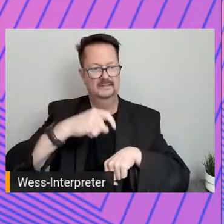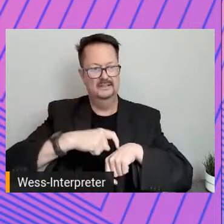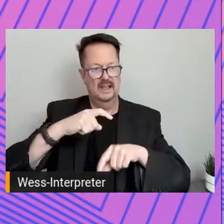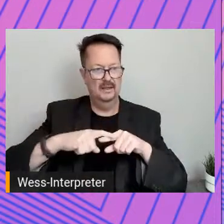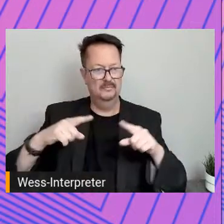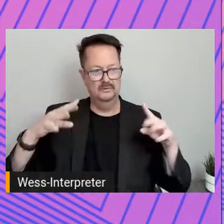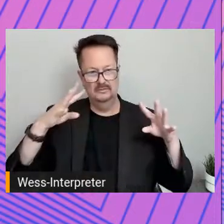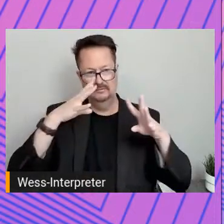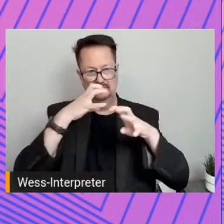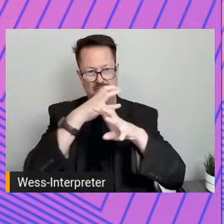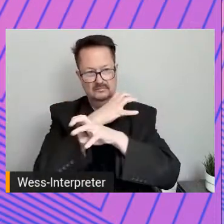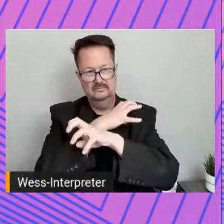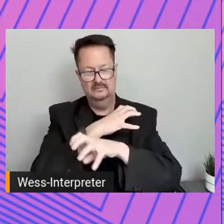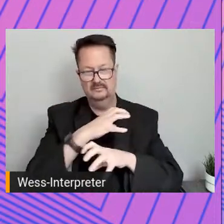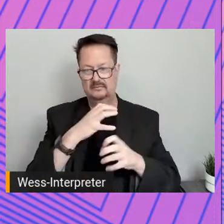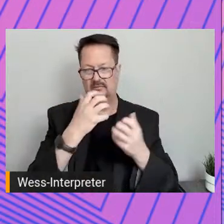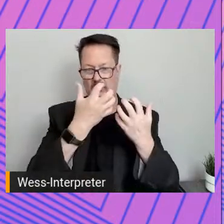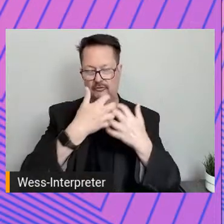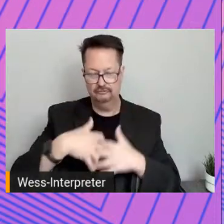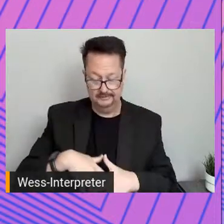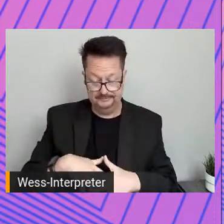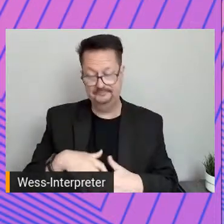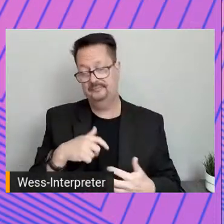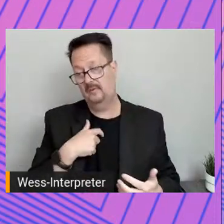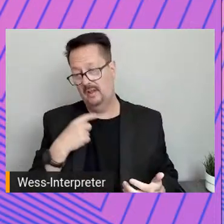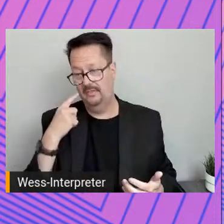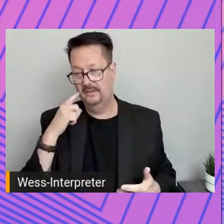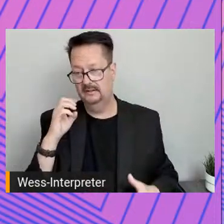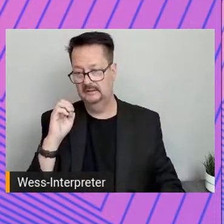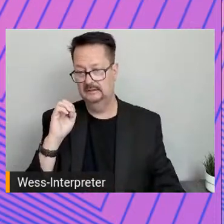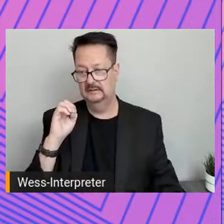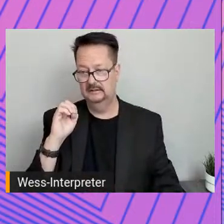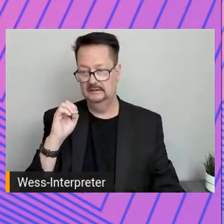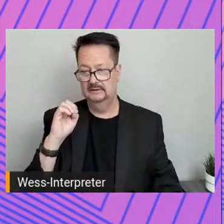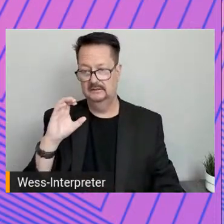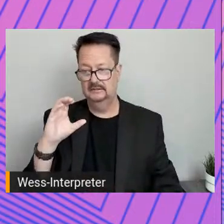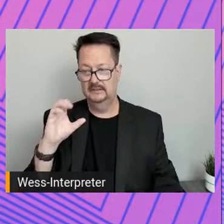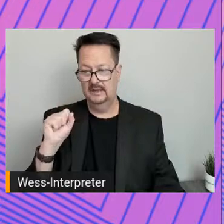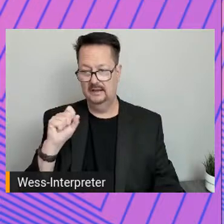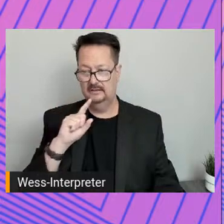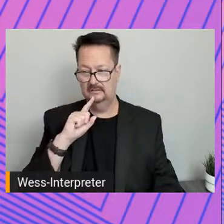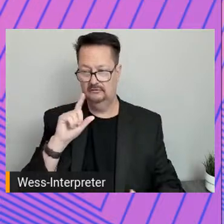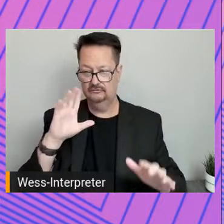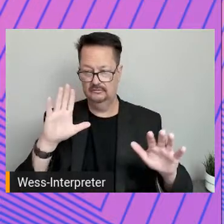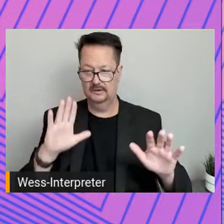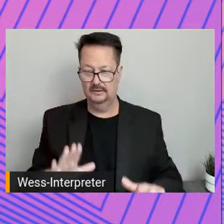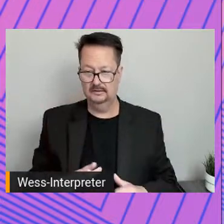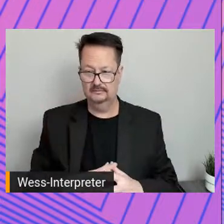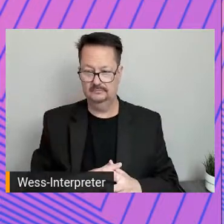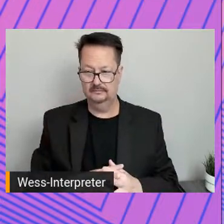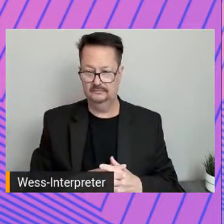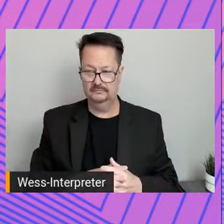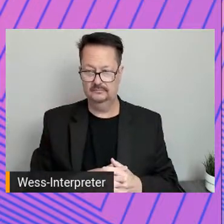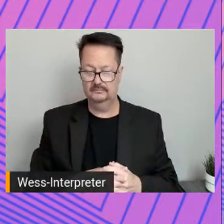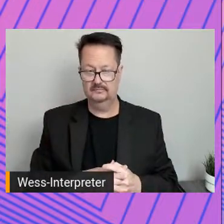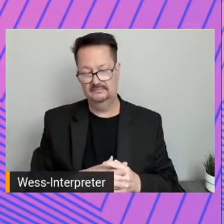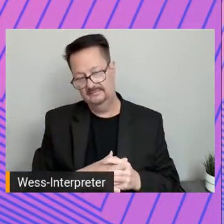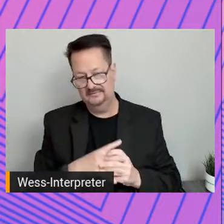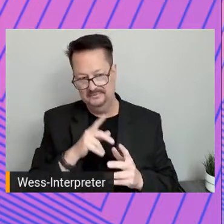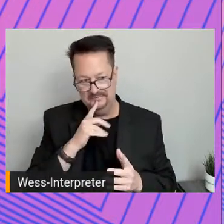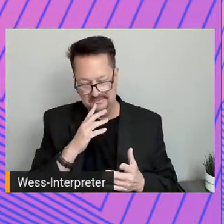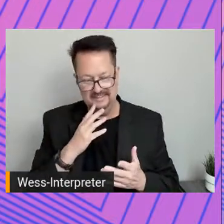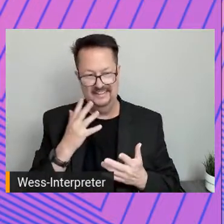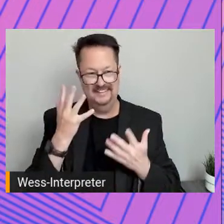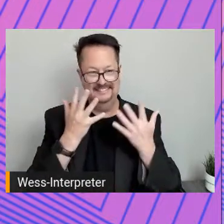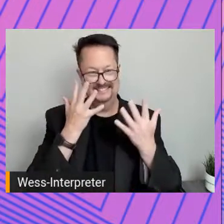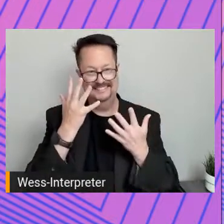nitty-gritties of orchestration. You know, so I think ECS is great for that. And this might be a bit of a shameless plug, but it's one of the reasons I